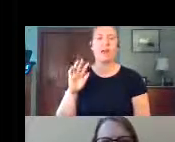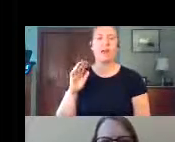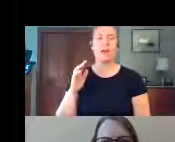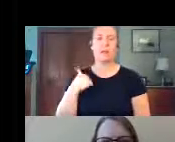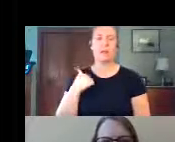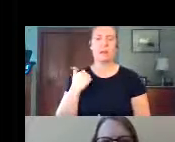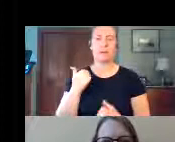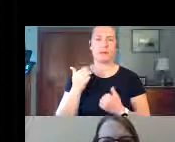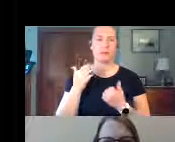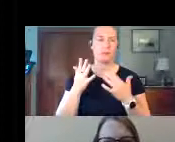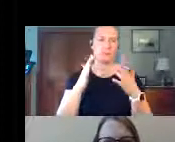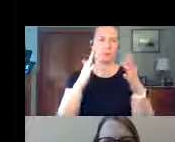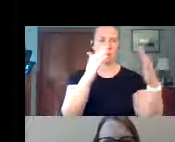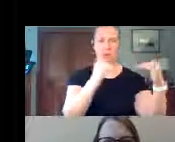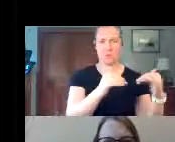to the next slide, Edmond.